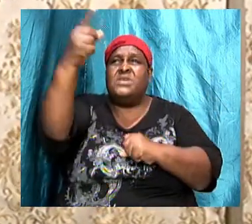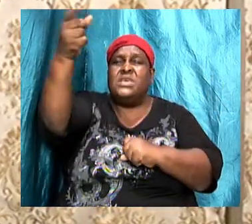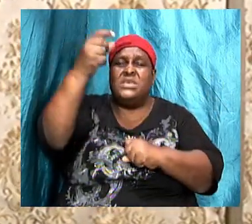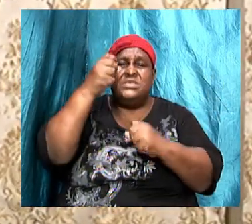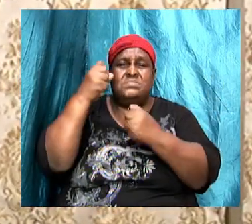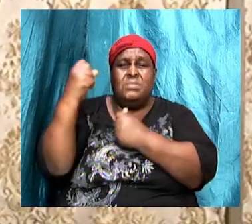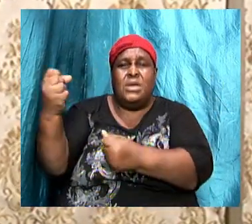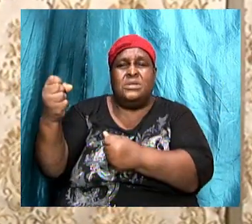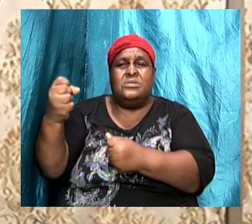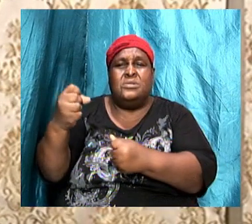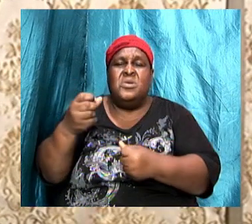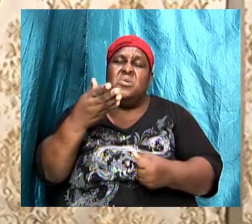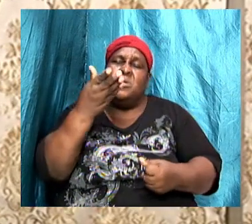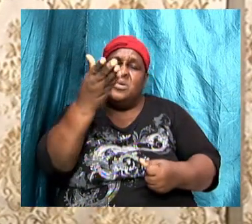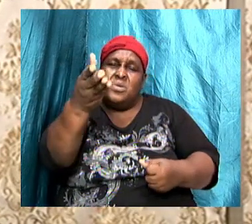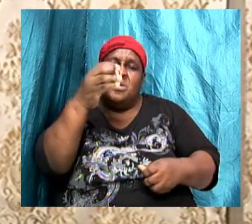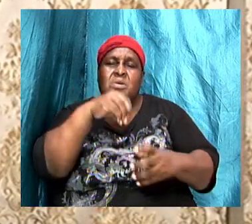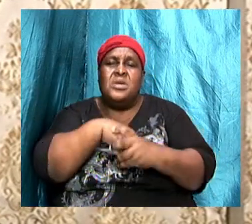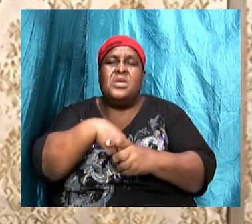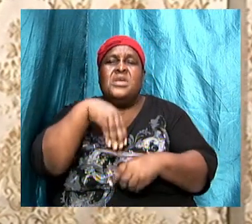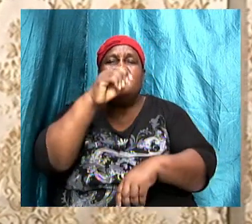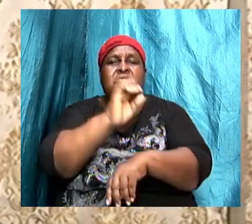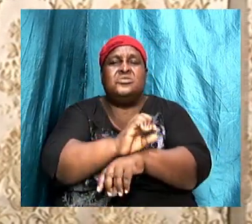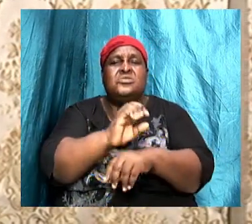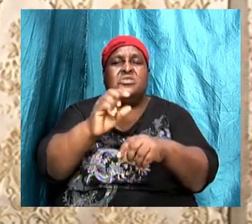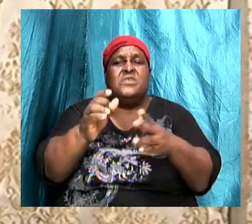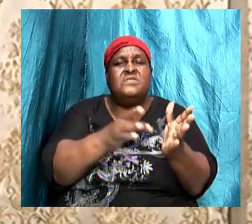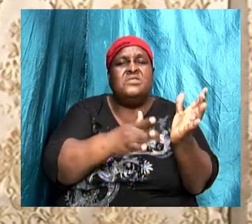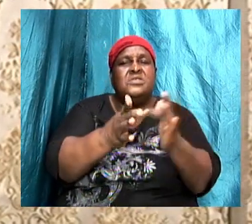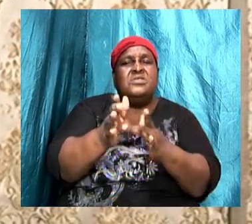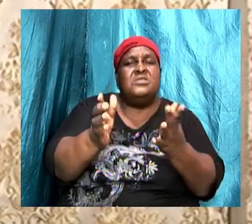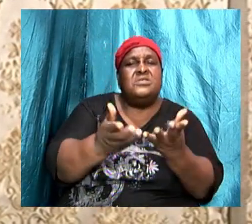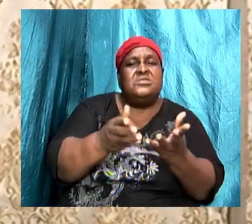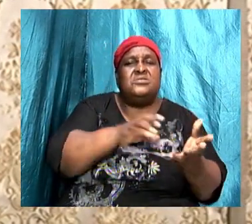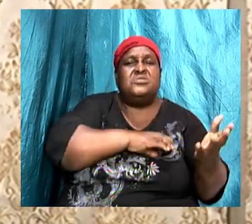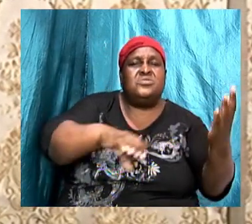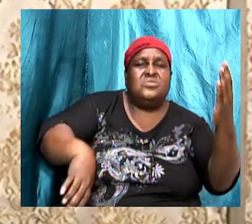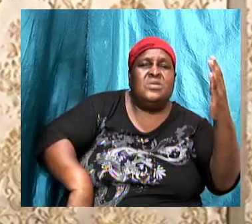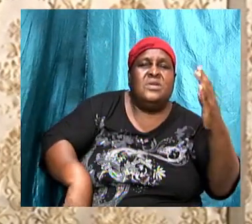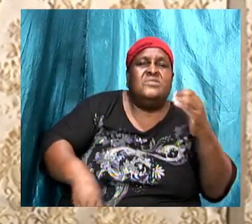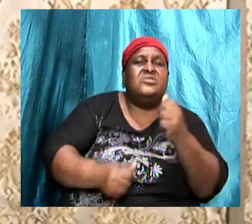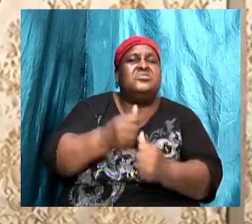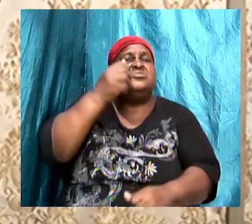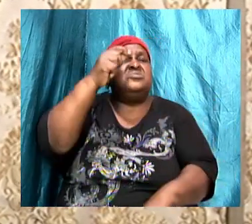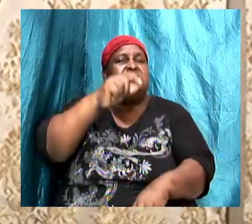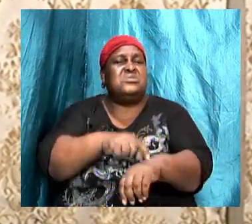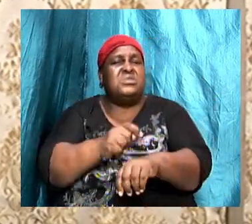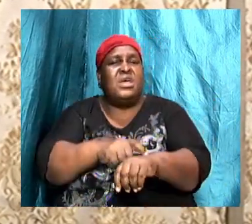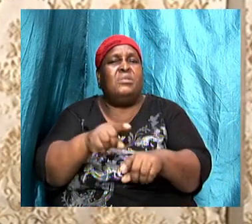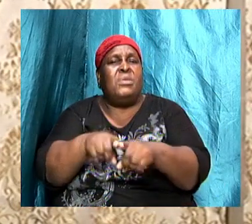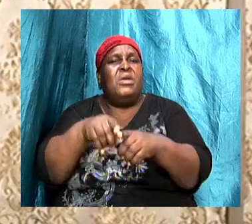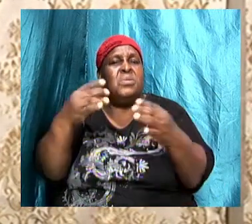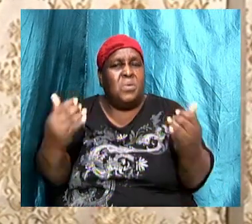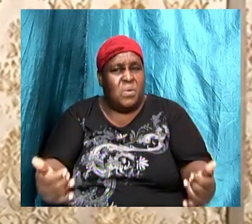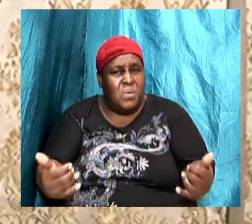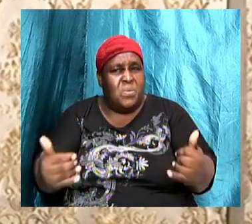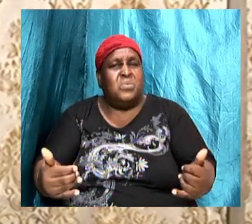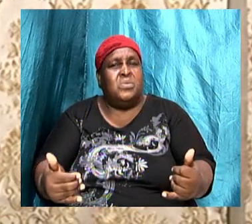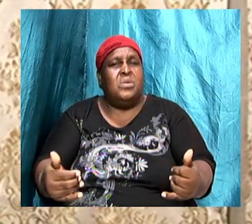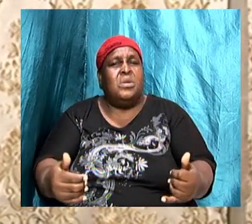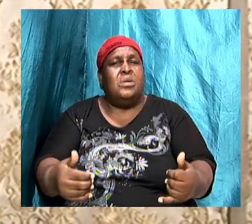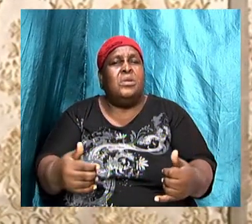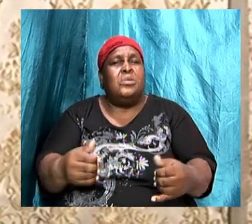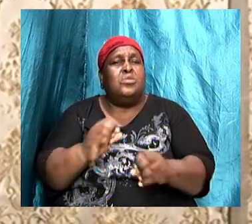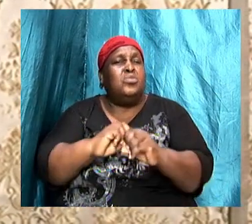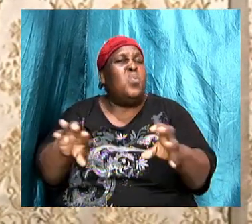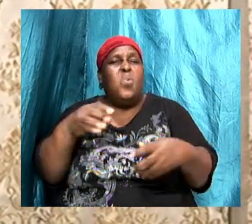You are in the church of Jesus Christ for such a time as this. Let no man steal your crown. Let no man cause you to